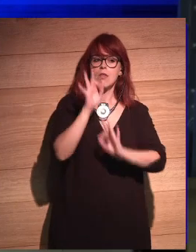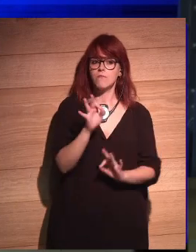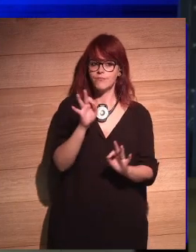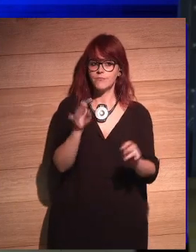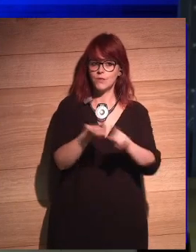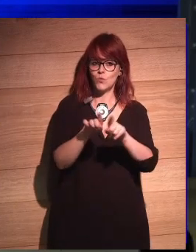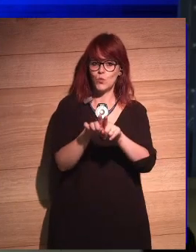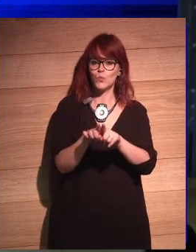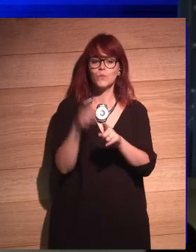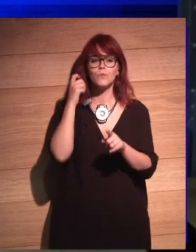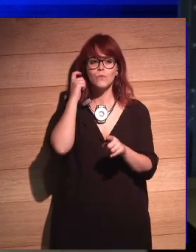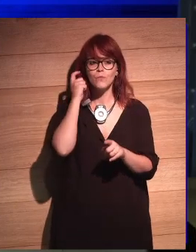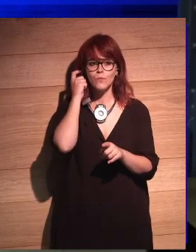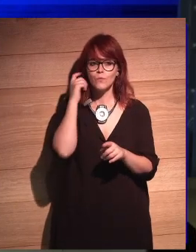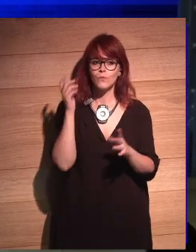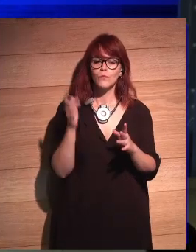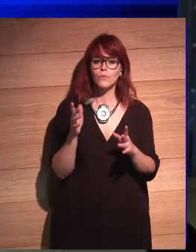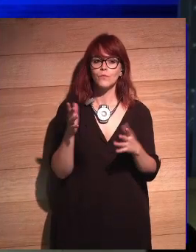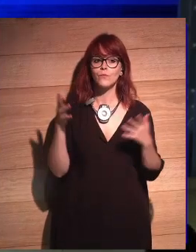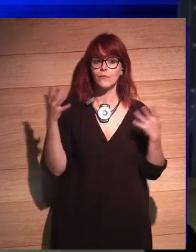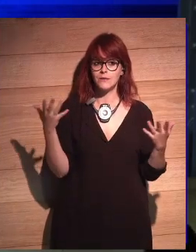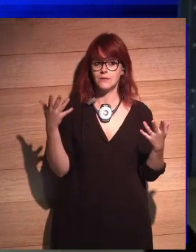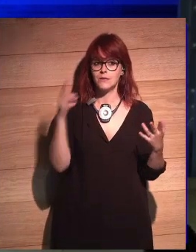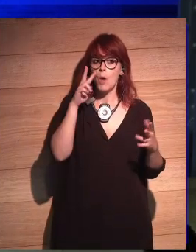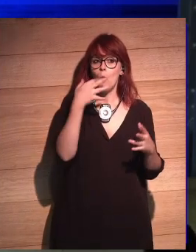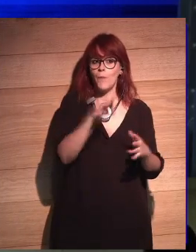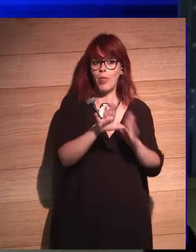means nothing to anyone, but if you come to my session